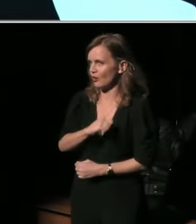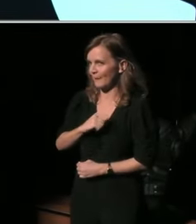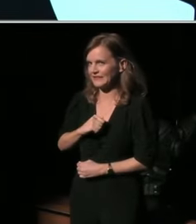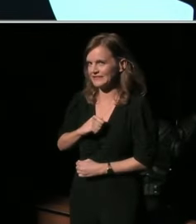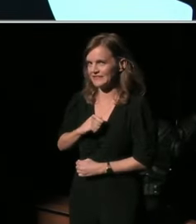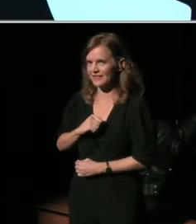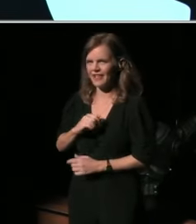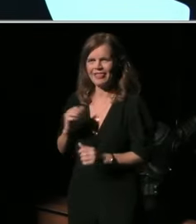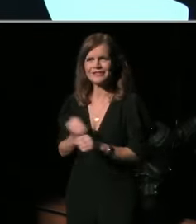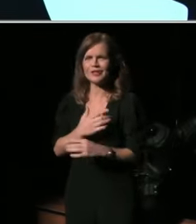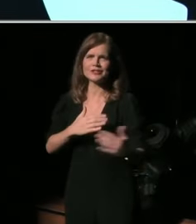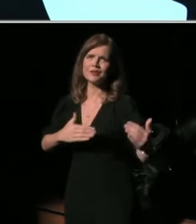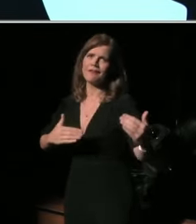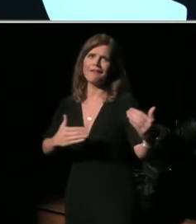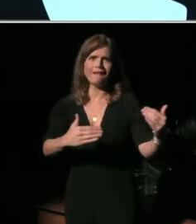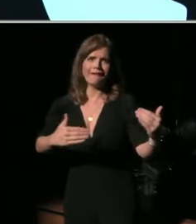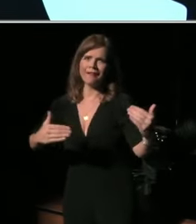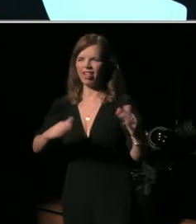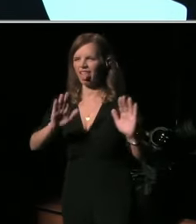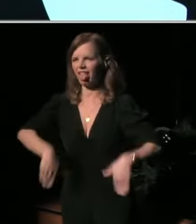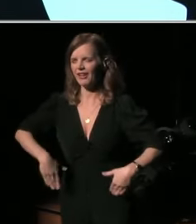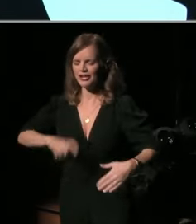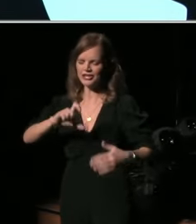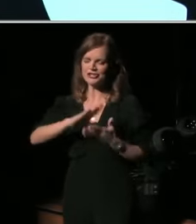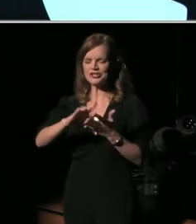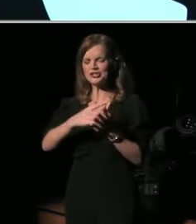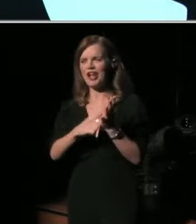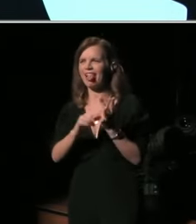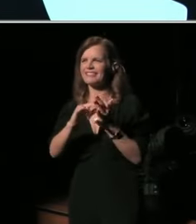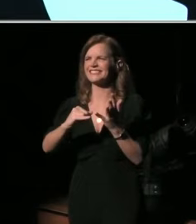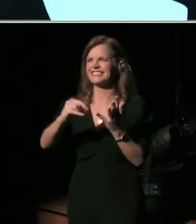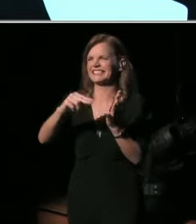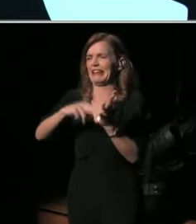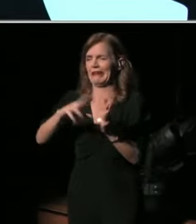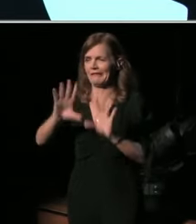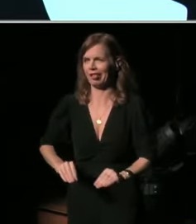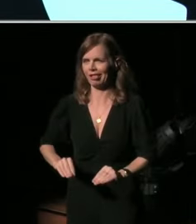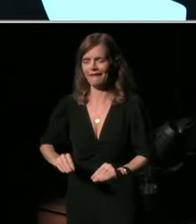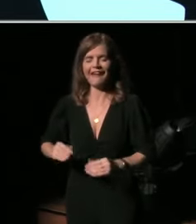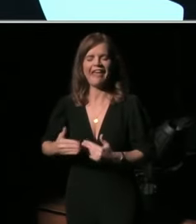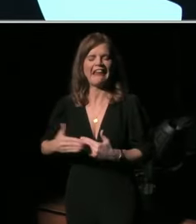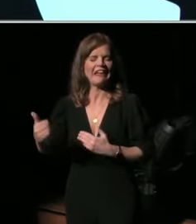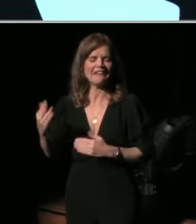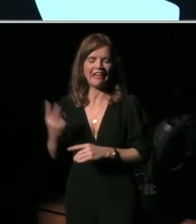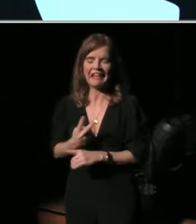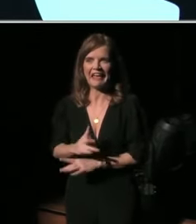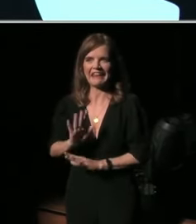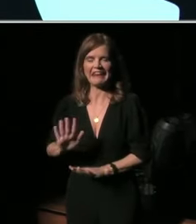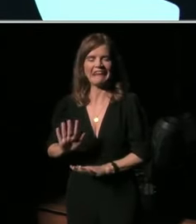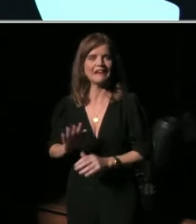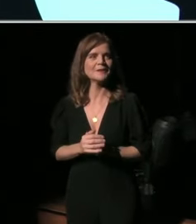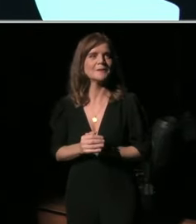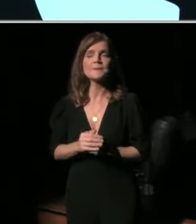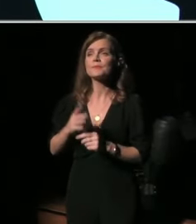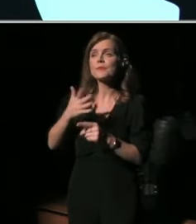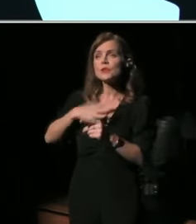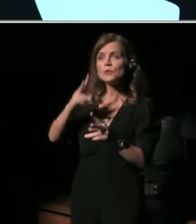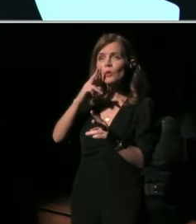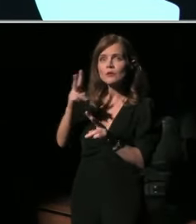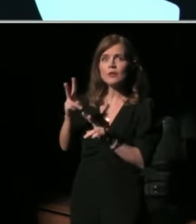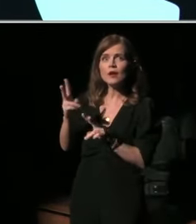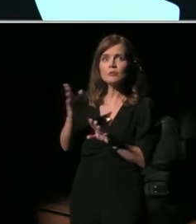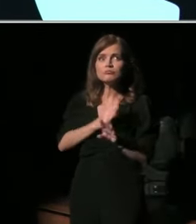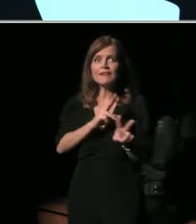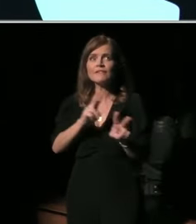not do the Charleston anymore, shall we? No, we're never ever doing the Charleston ever again. Guys, do you want to have a preview of